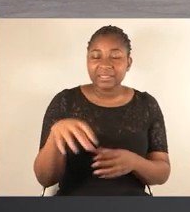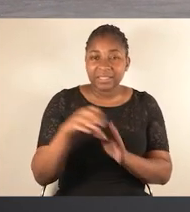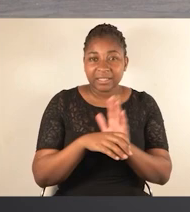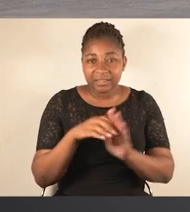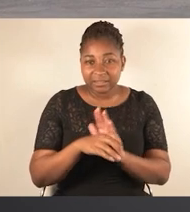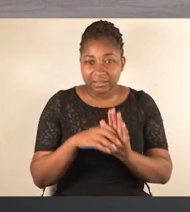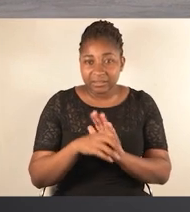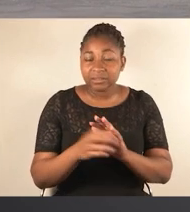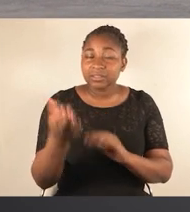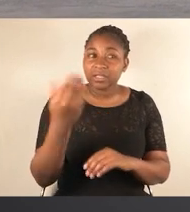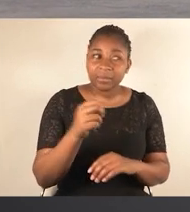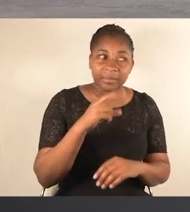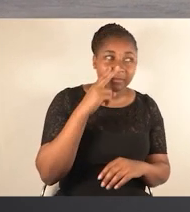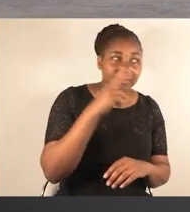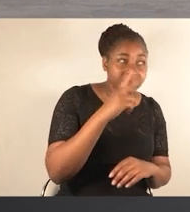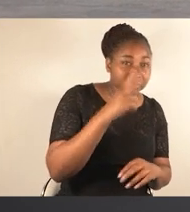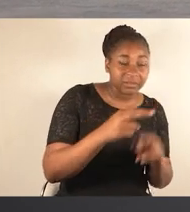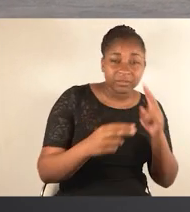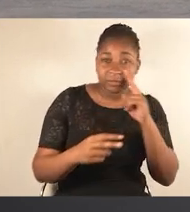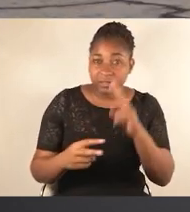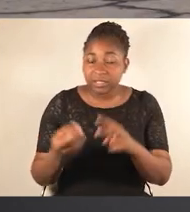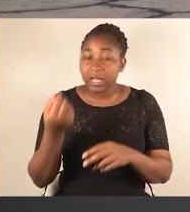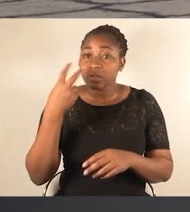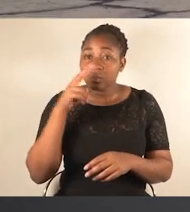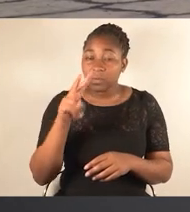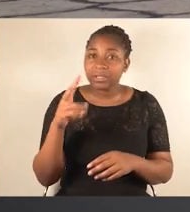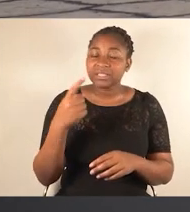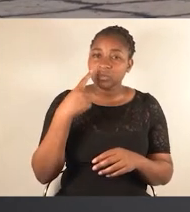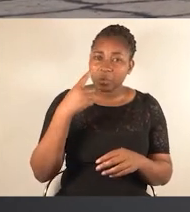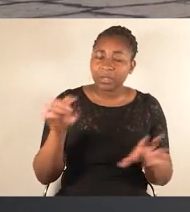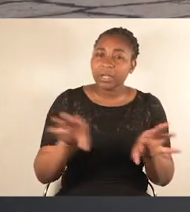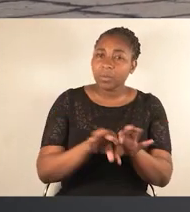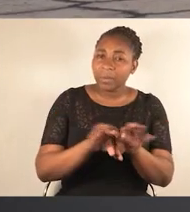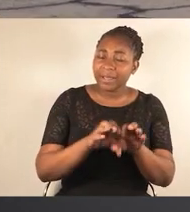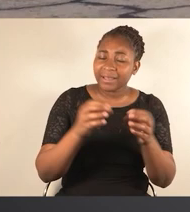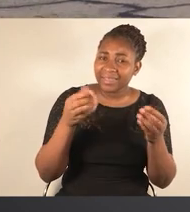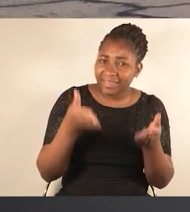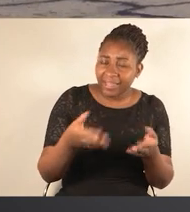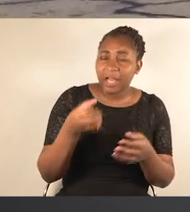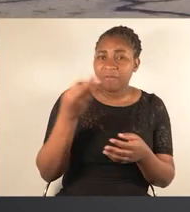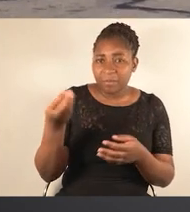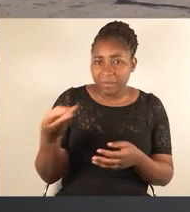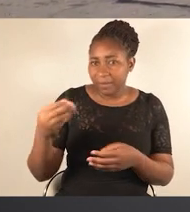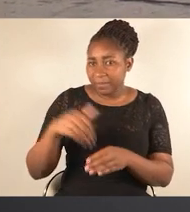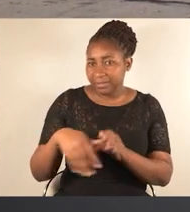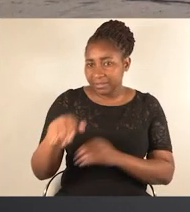into the country as tourists, and also that brings in a lot of employment for our people.